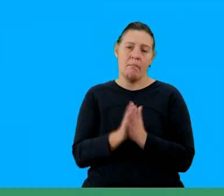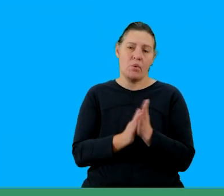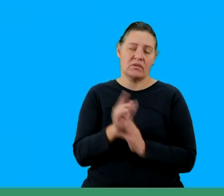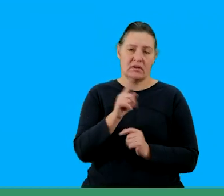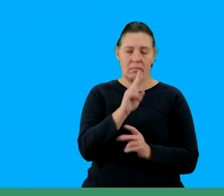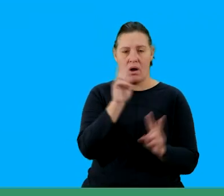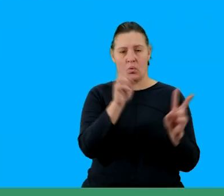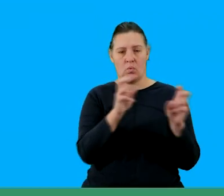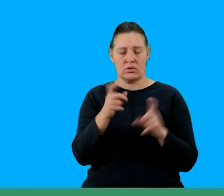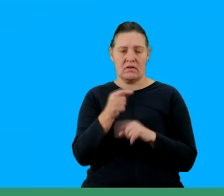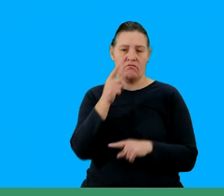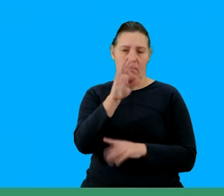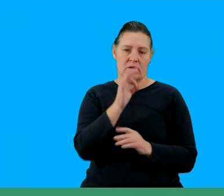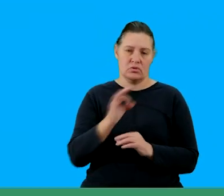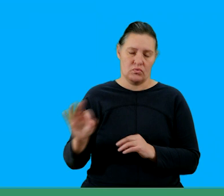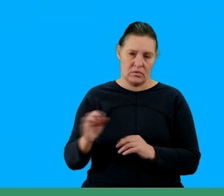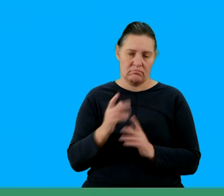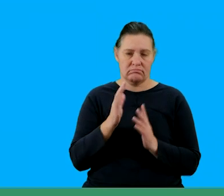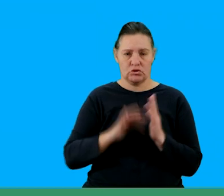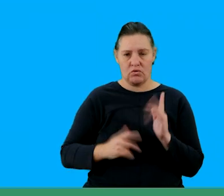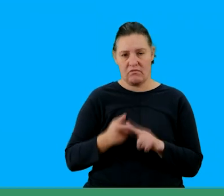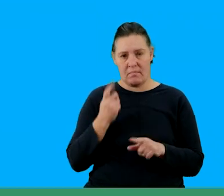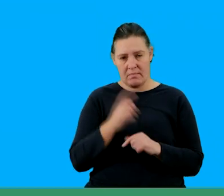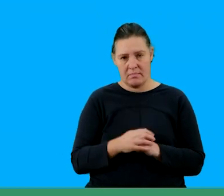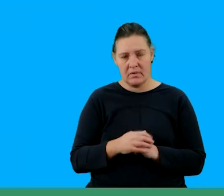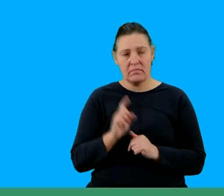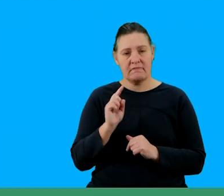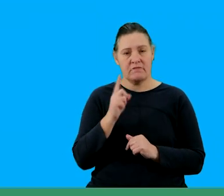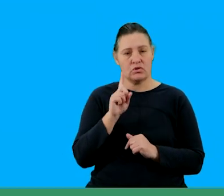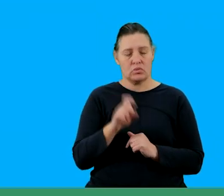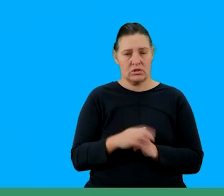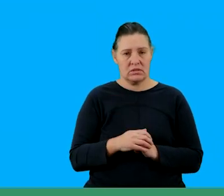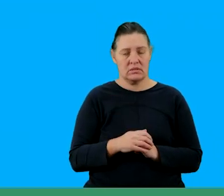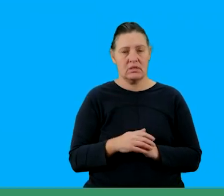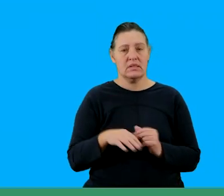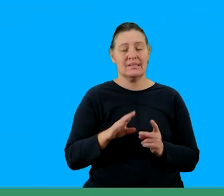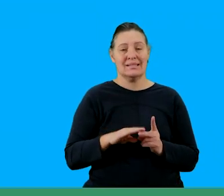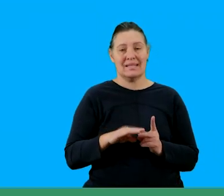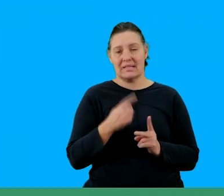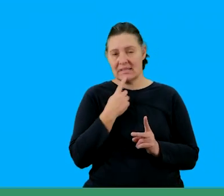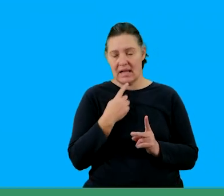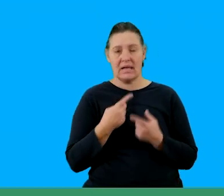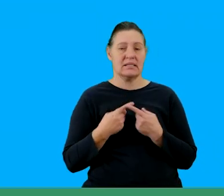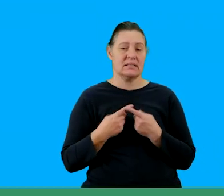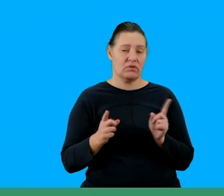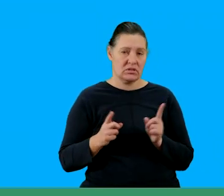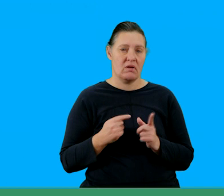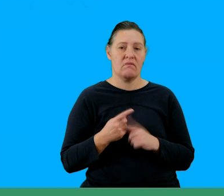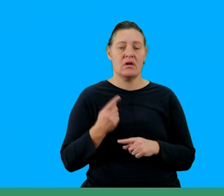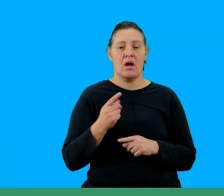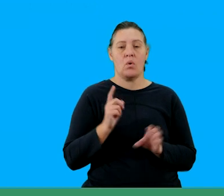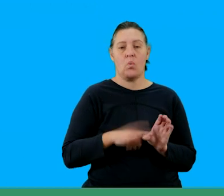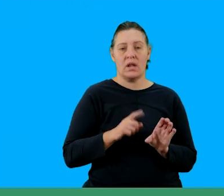Motivate your answer by quoting from the scenario above. That is the first question. And the second one says,